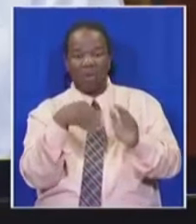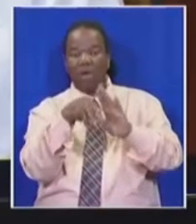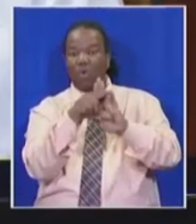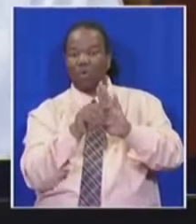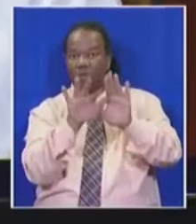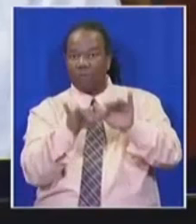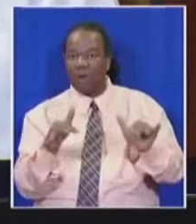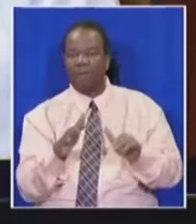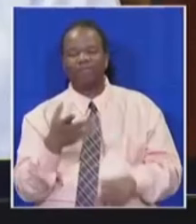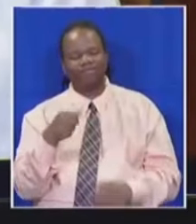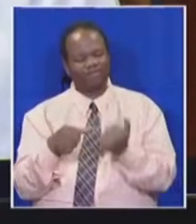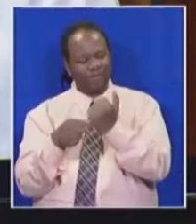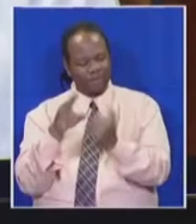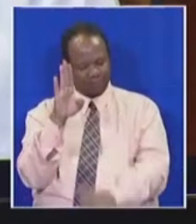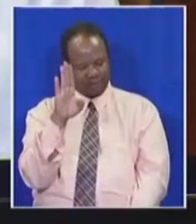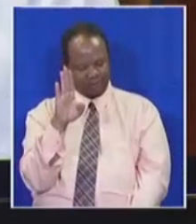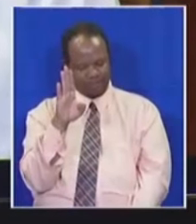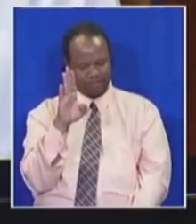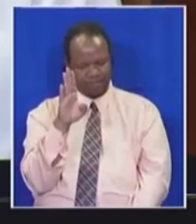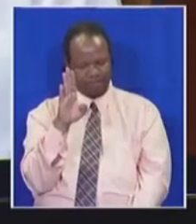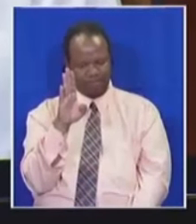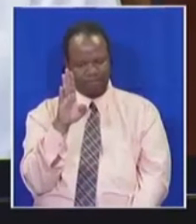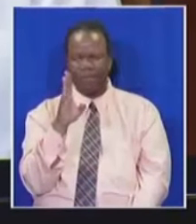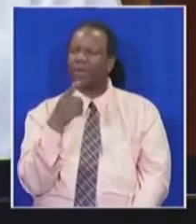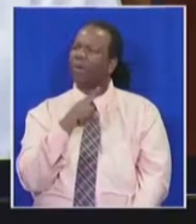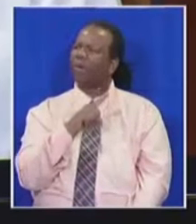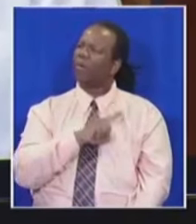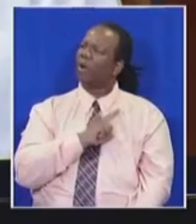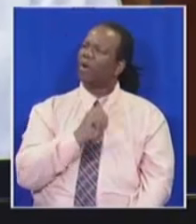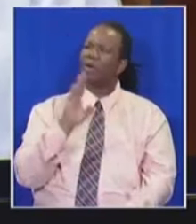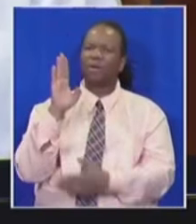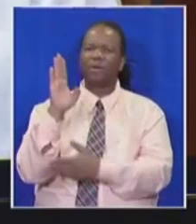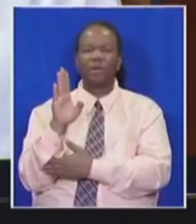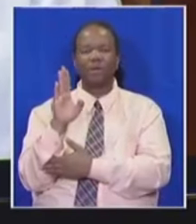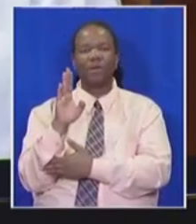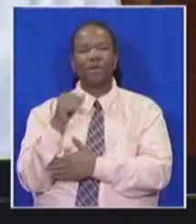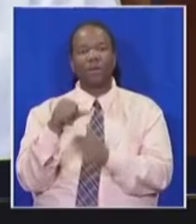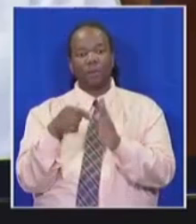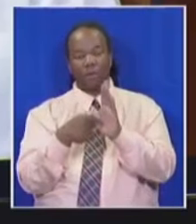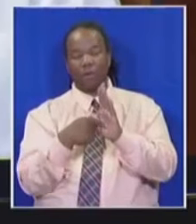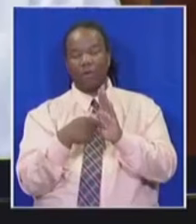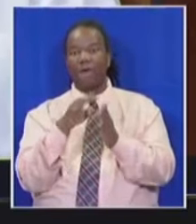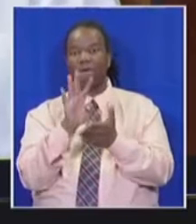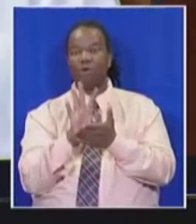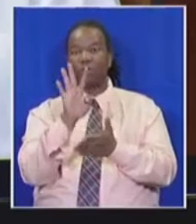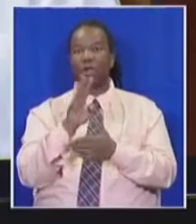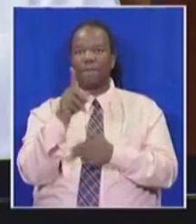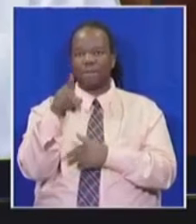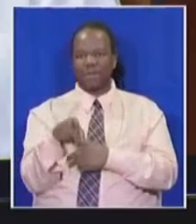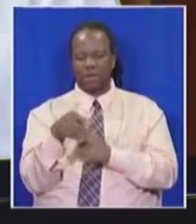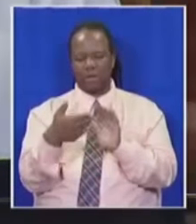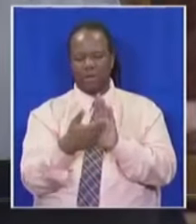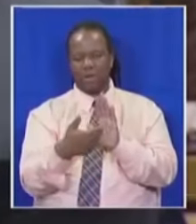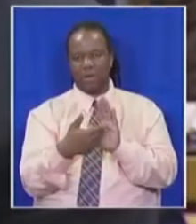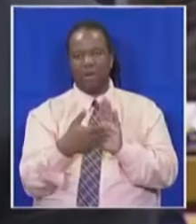Honourable Members. Deputy Speaker. I wish to... What are you raising on? On Rule 14P, if I may. Yes. That ruling has